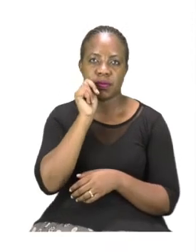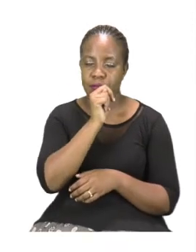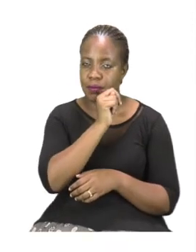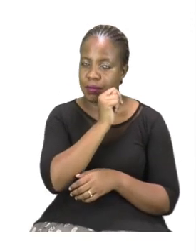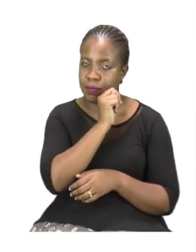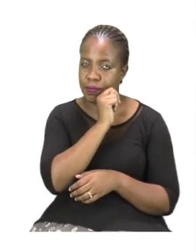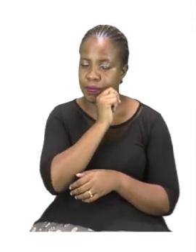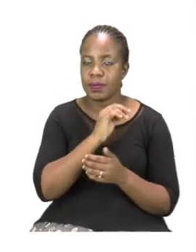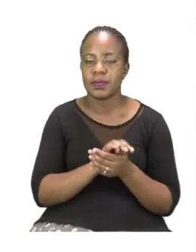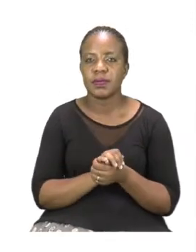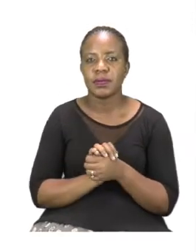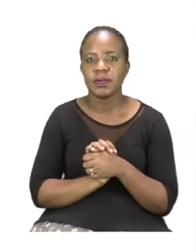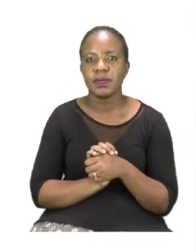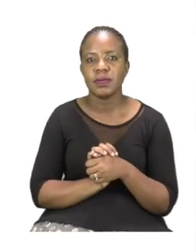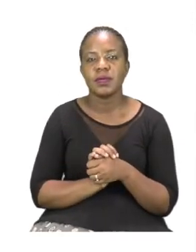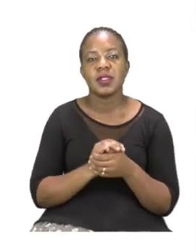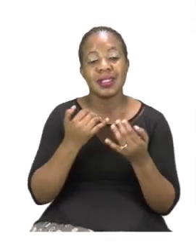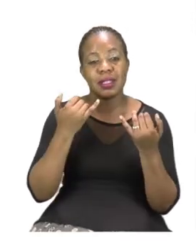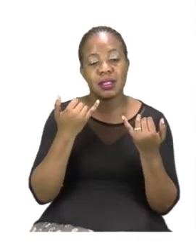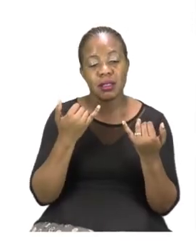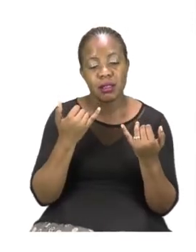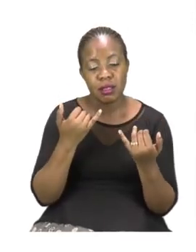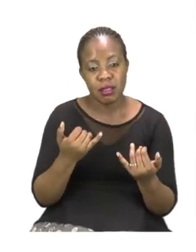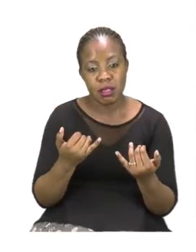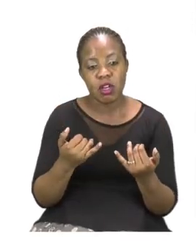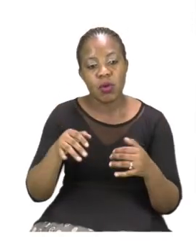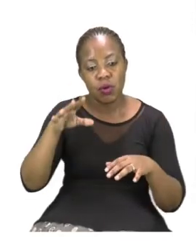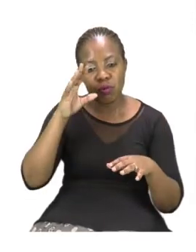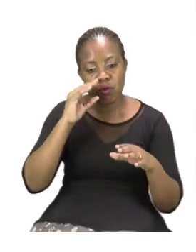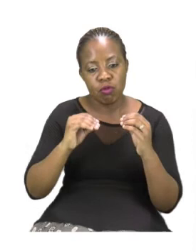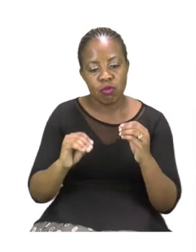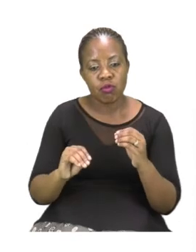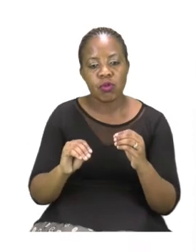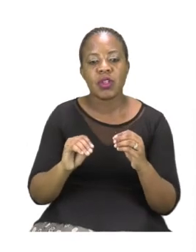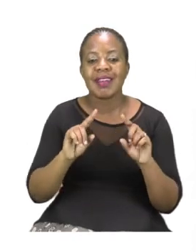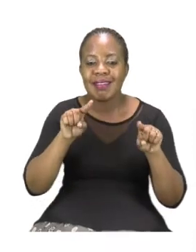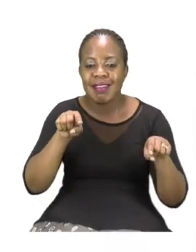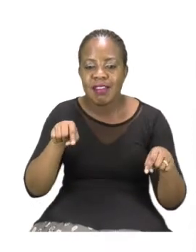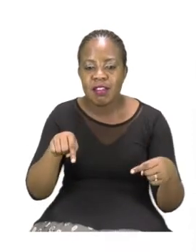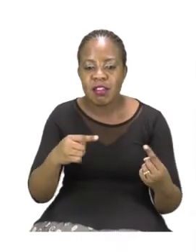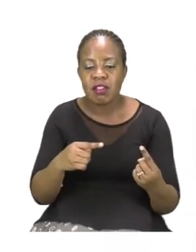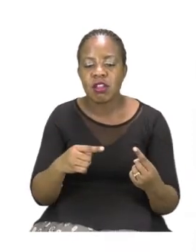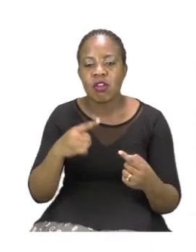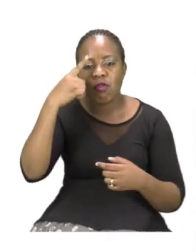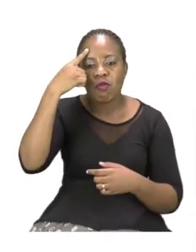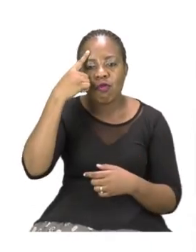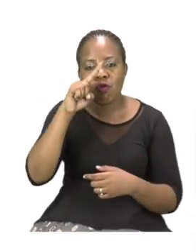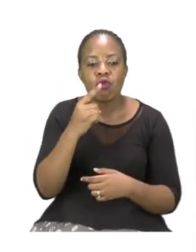replacing, we are also showing ownership. And how do we show that something belongs to